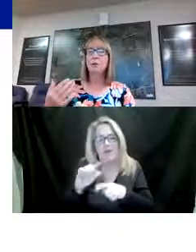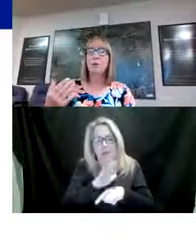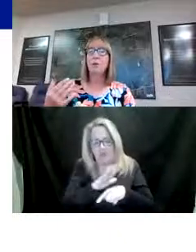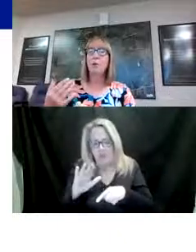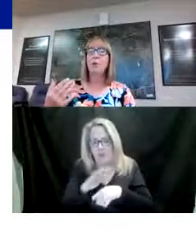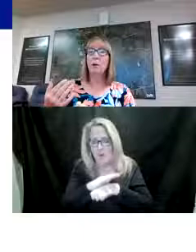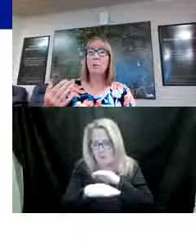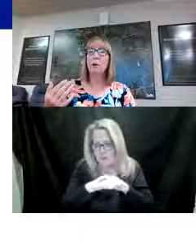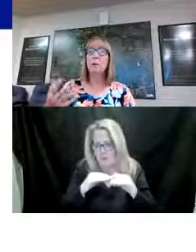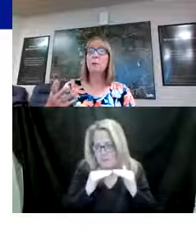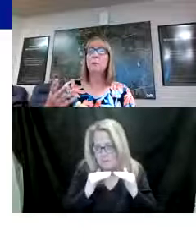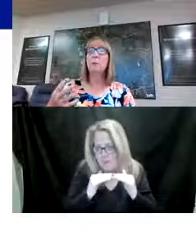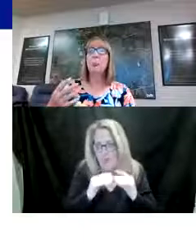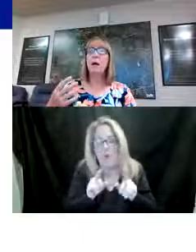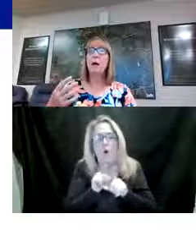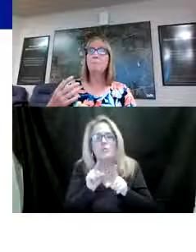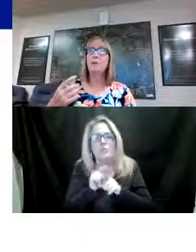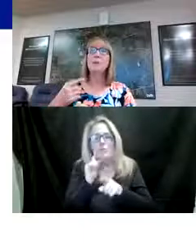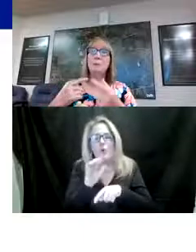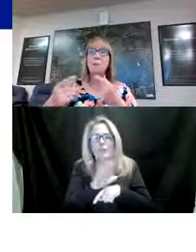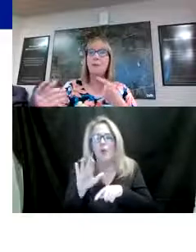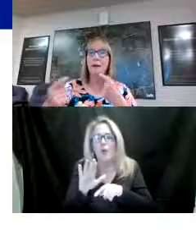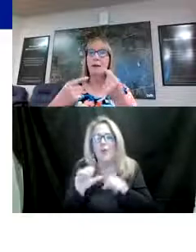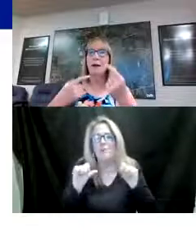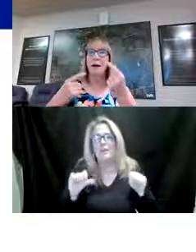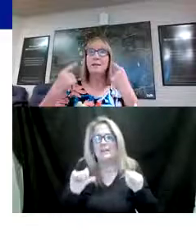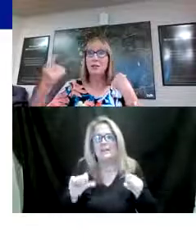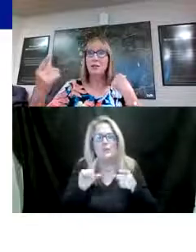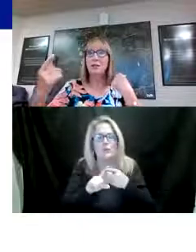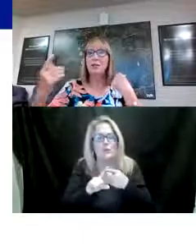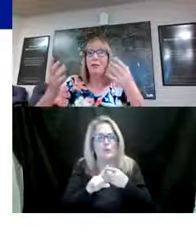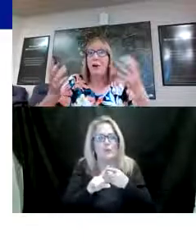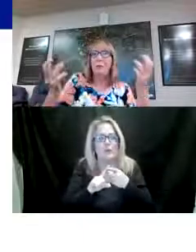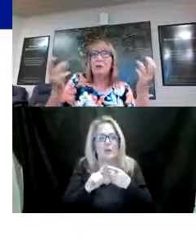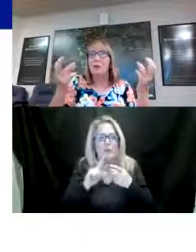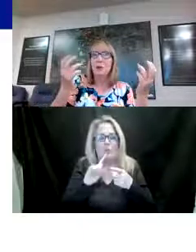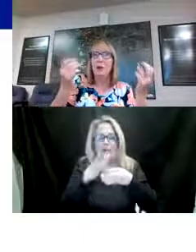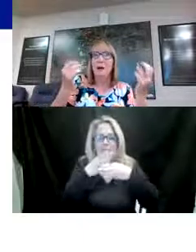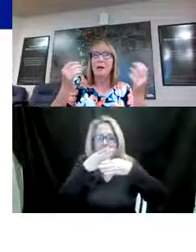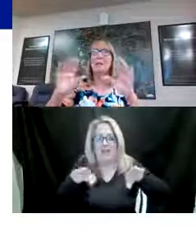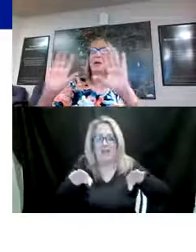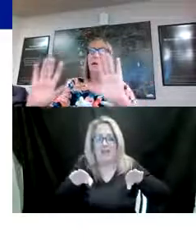and also for their ability to kind of split their attention